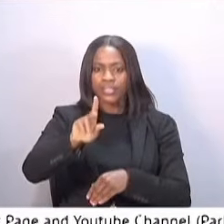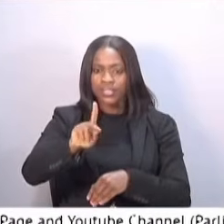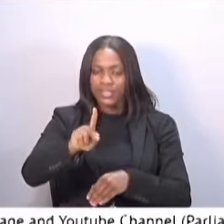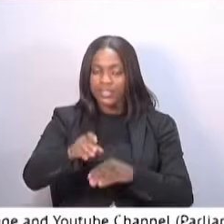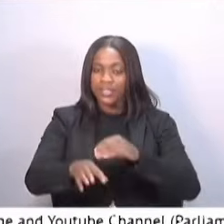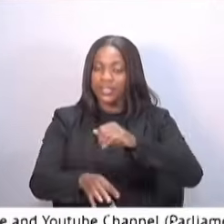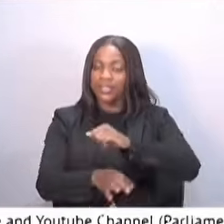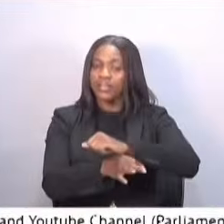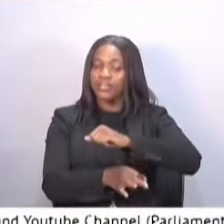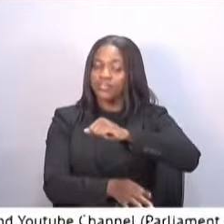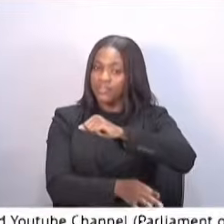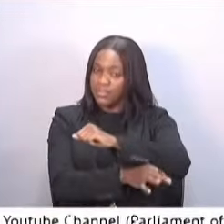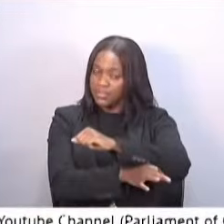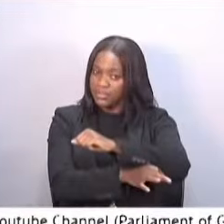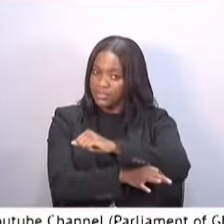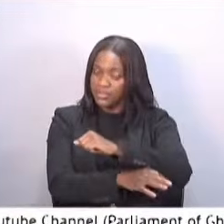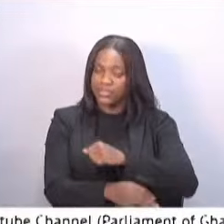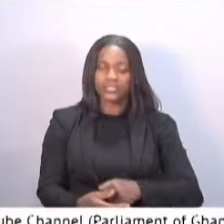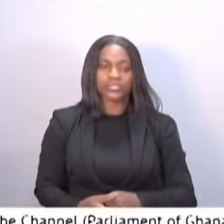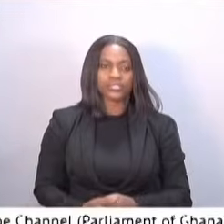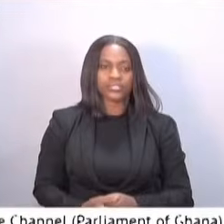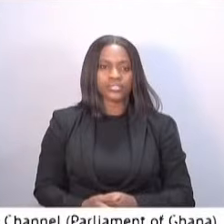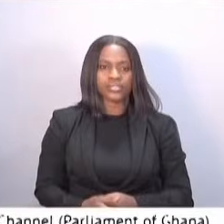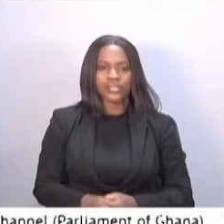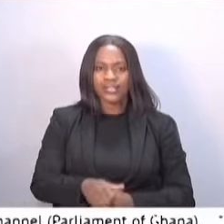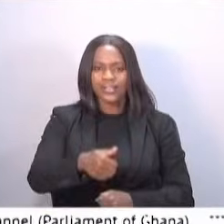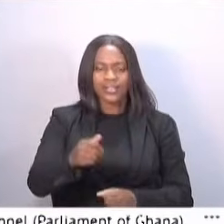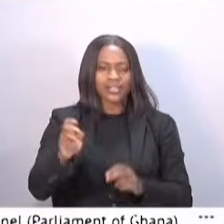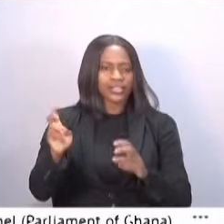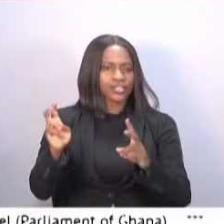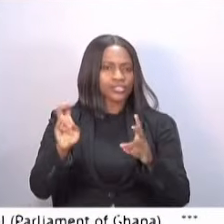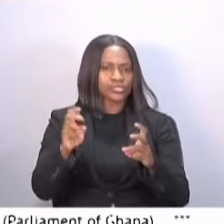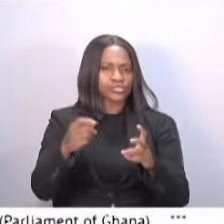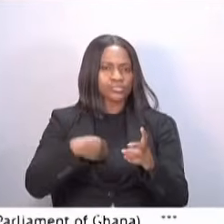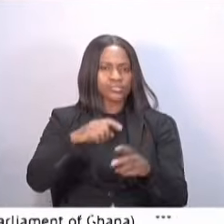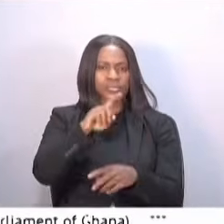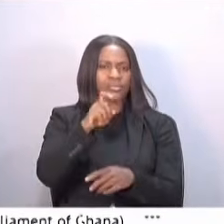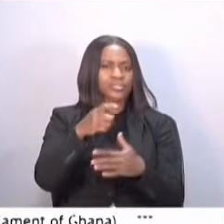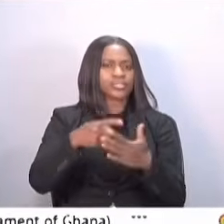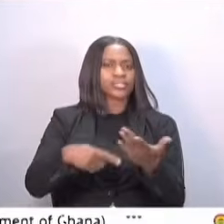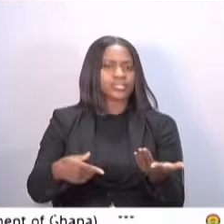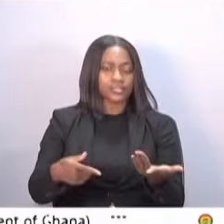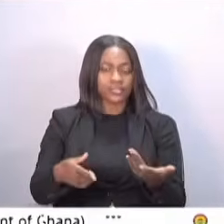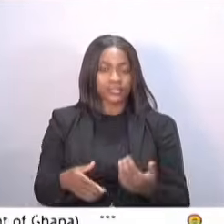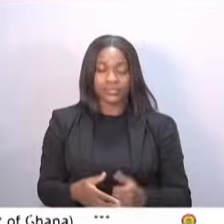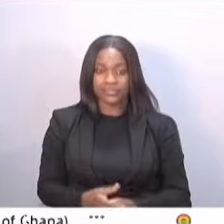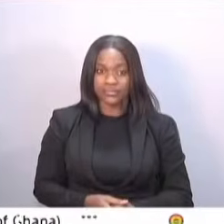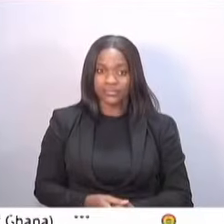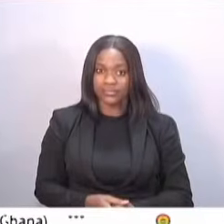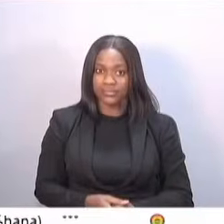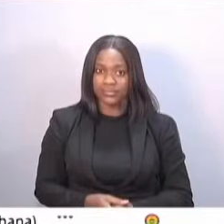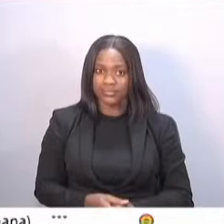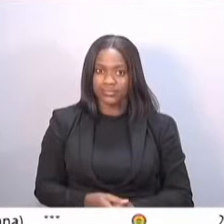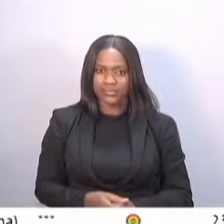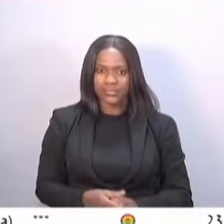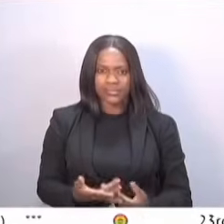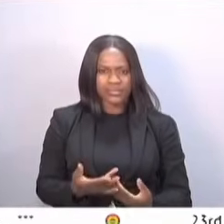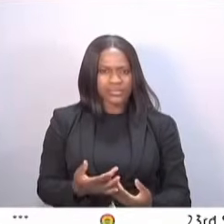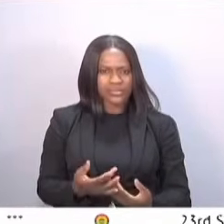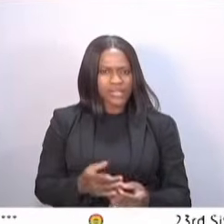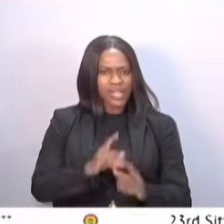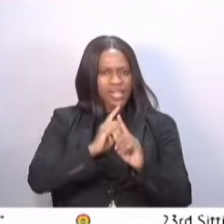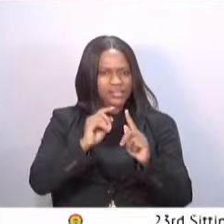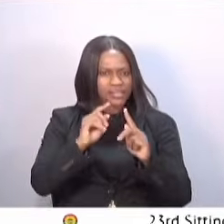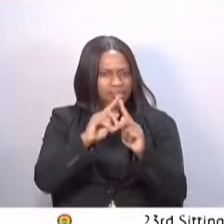and dry project, 1 million tons, and so on and so forth. My question is, this appears technical